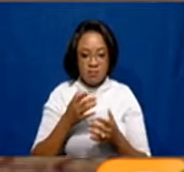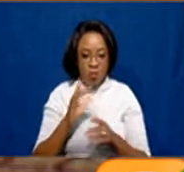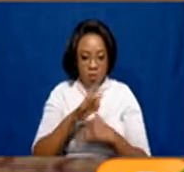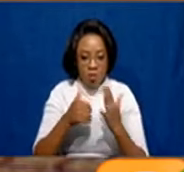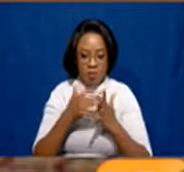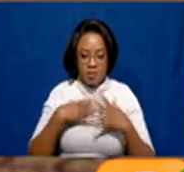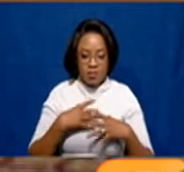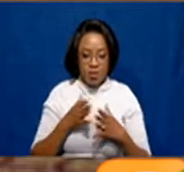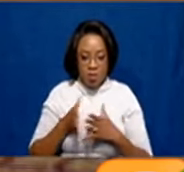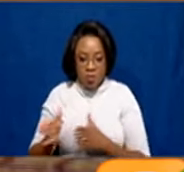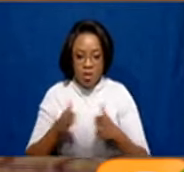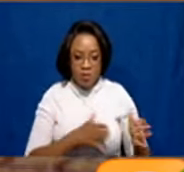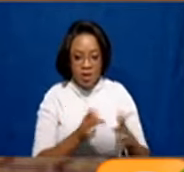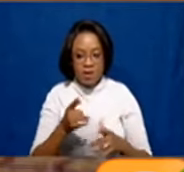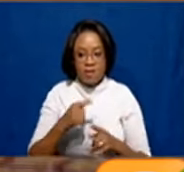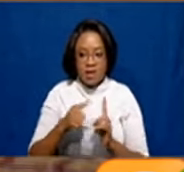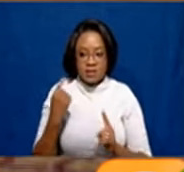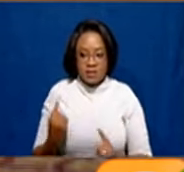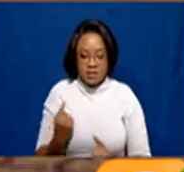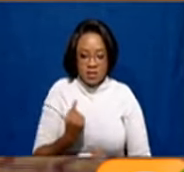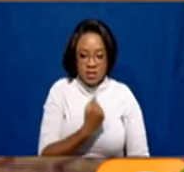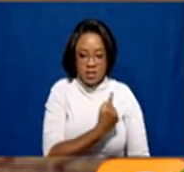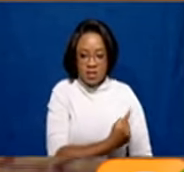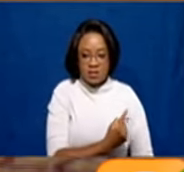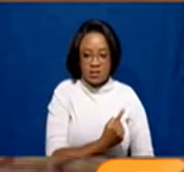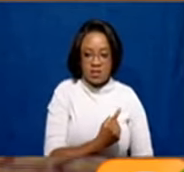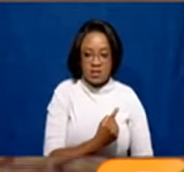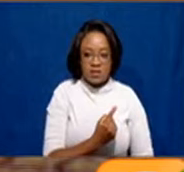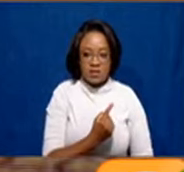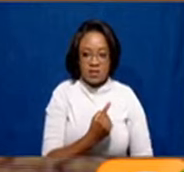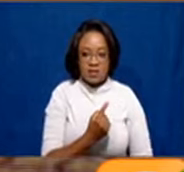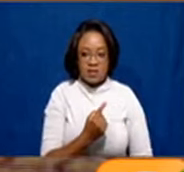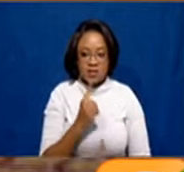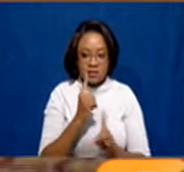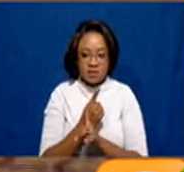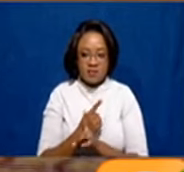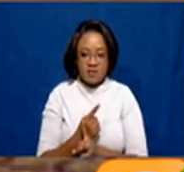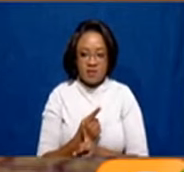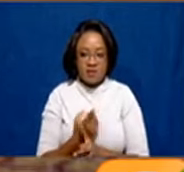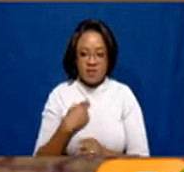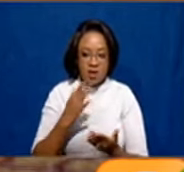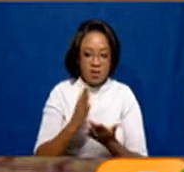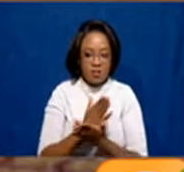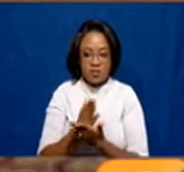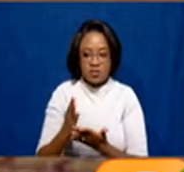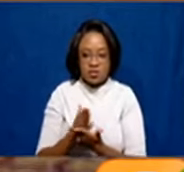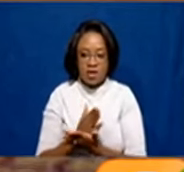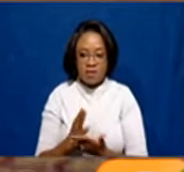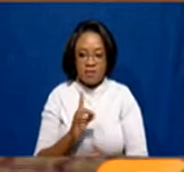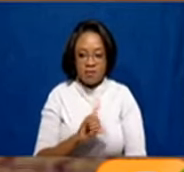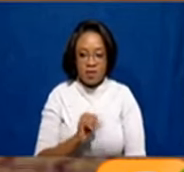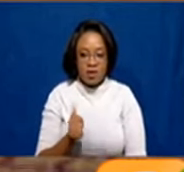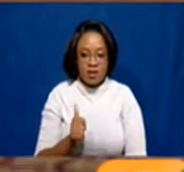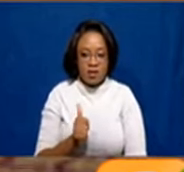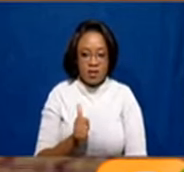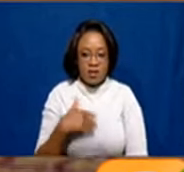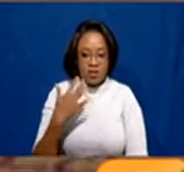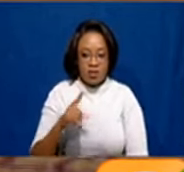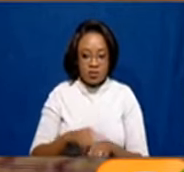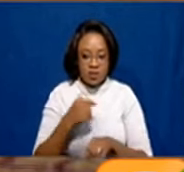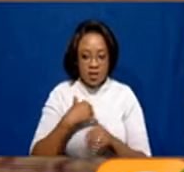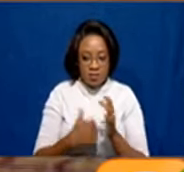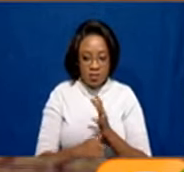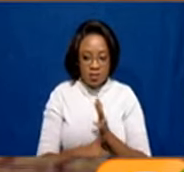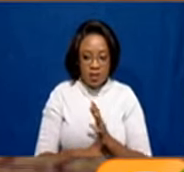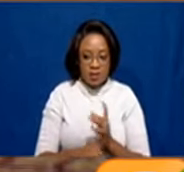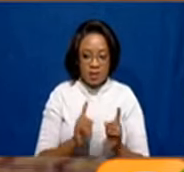own path. But each one of us has, you know, dealt with things differently. But I love that we share whenever there's an issue. So one